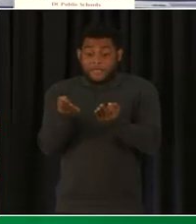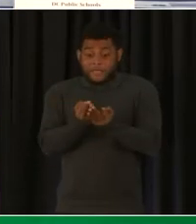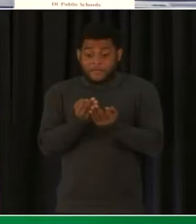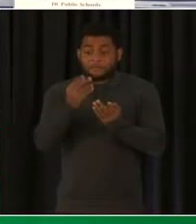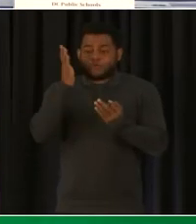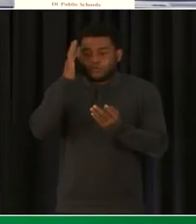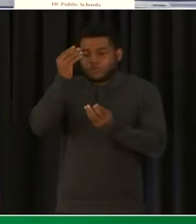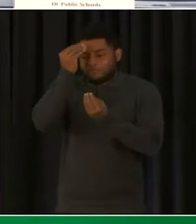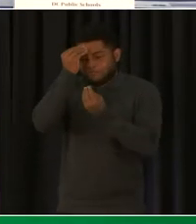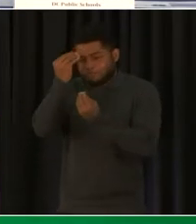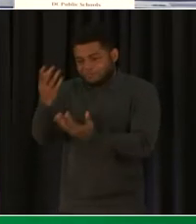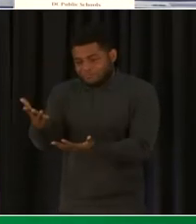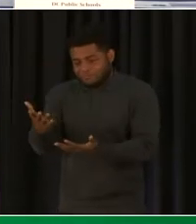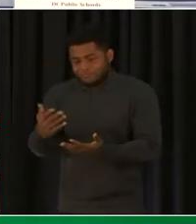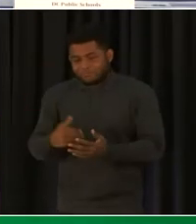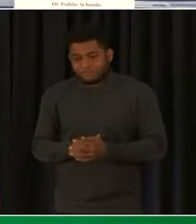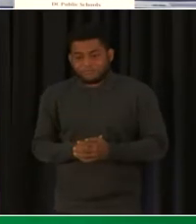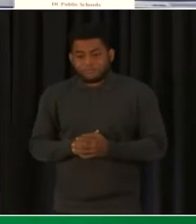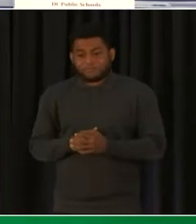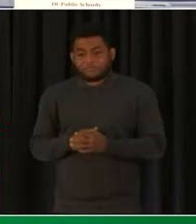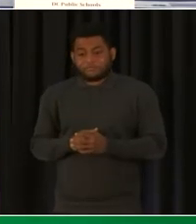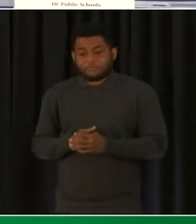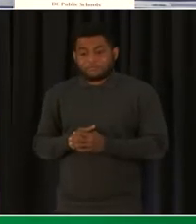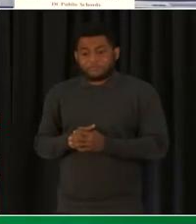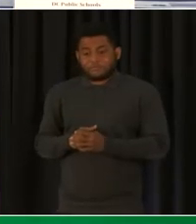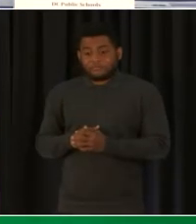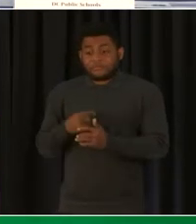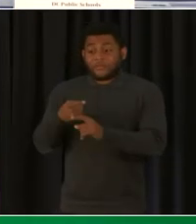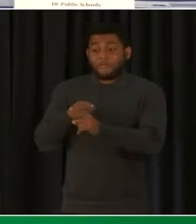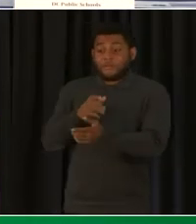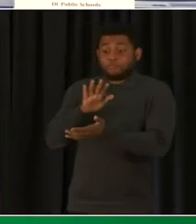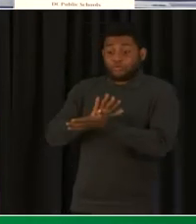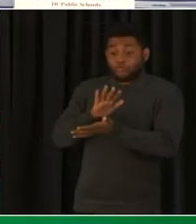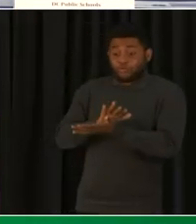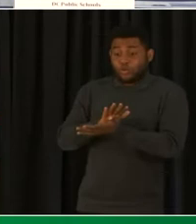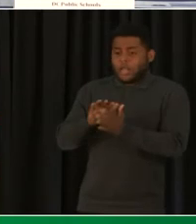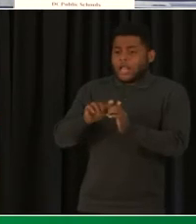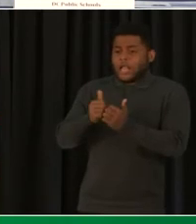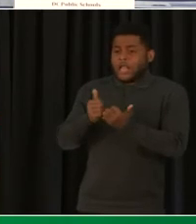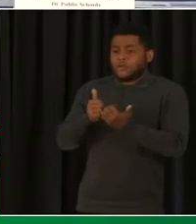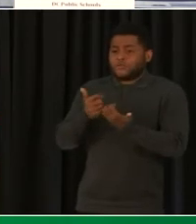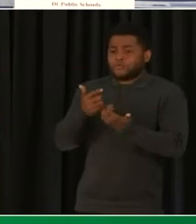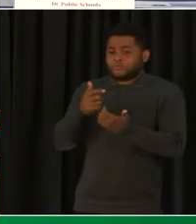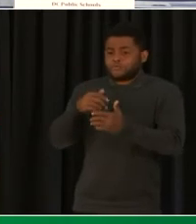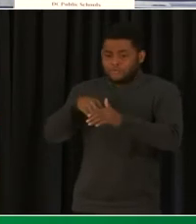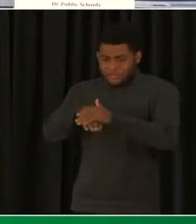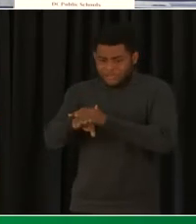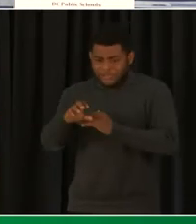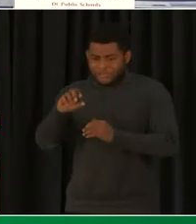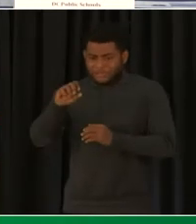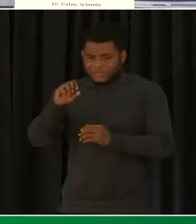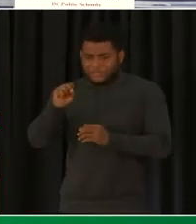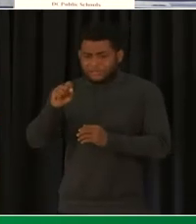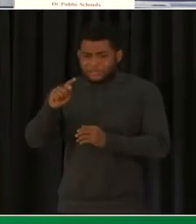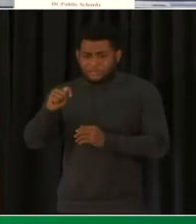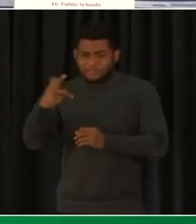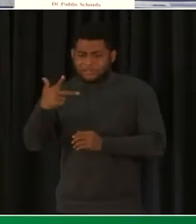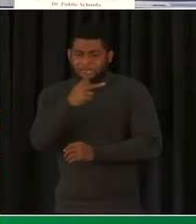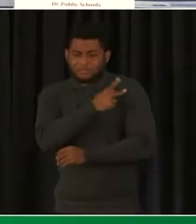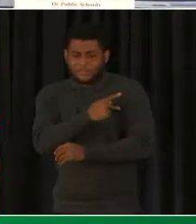given information by the school of how you access the Shield T3 patient